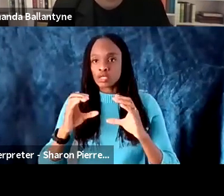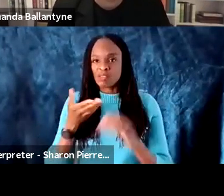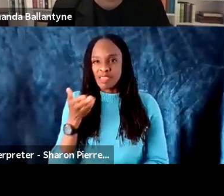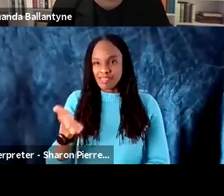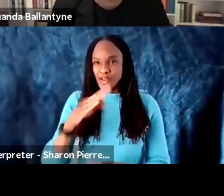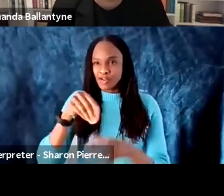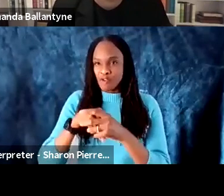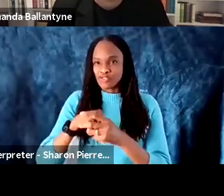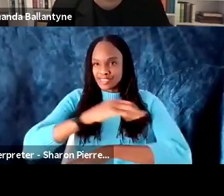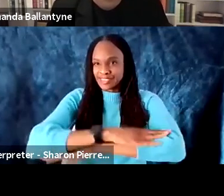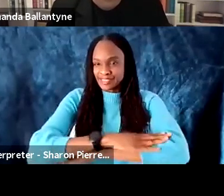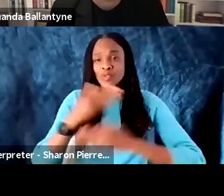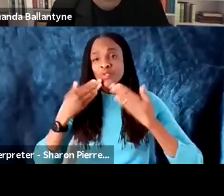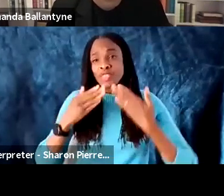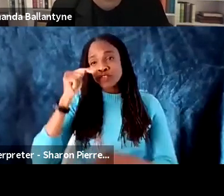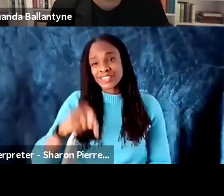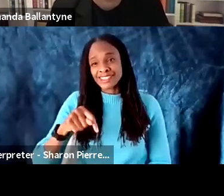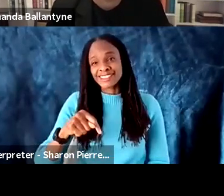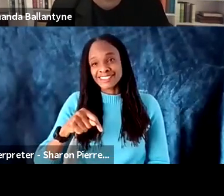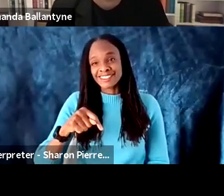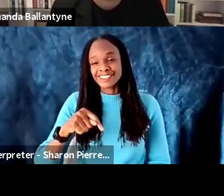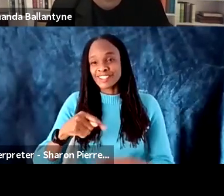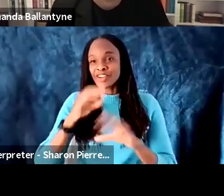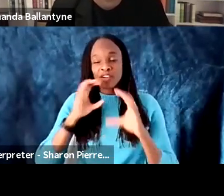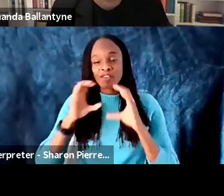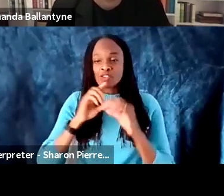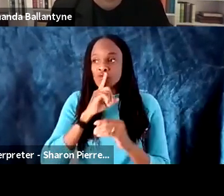you for this conversation. It was very